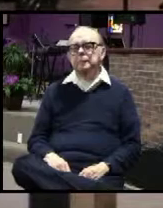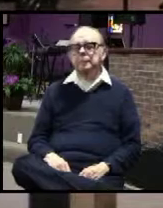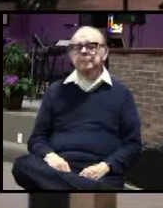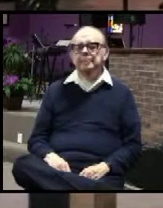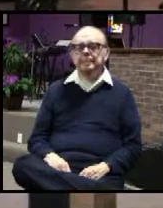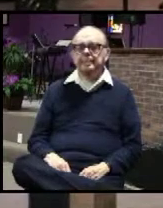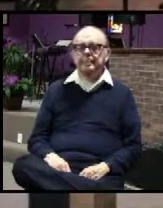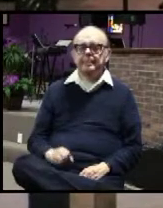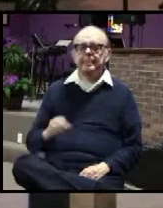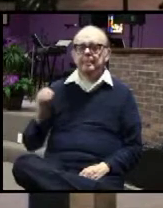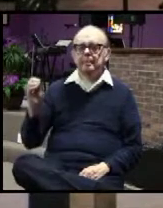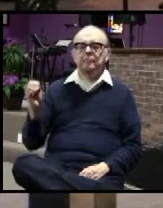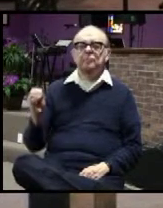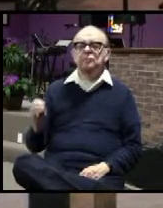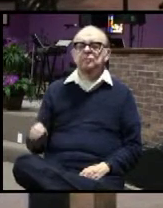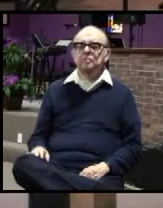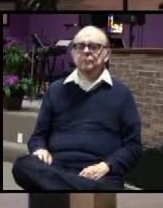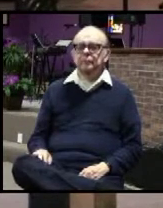So